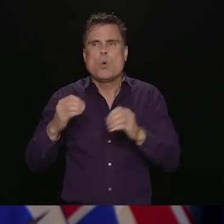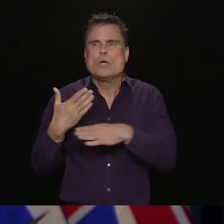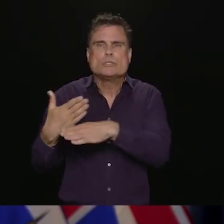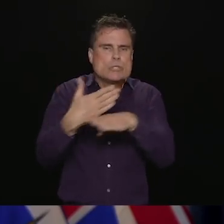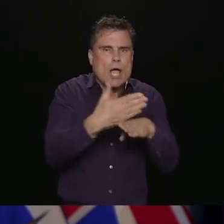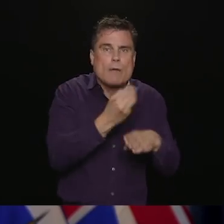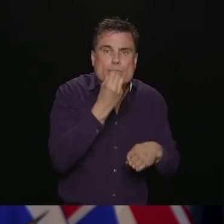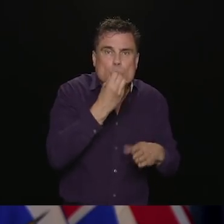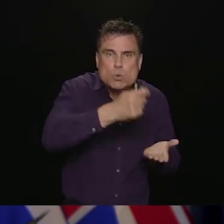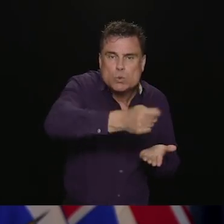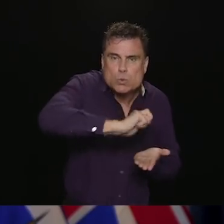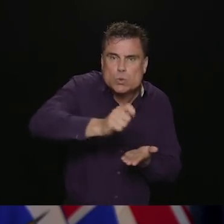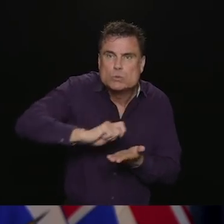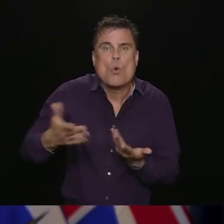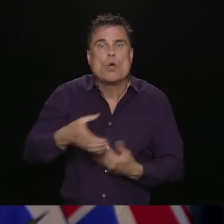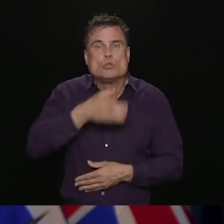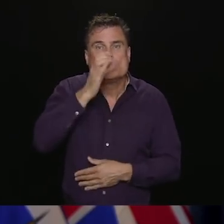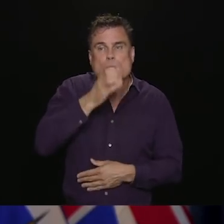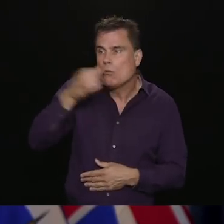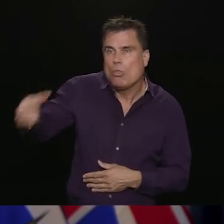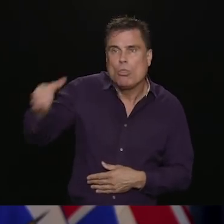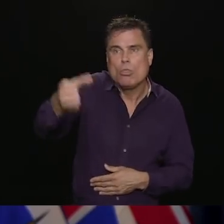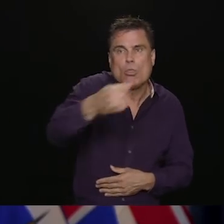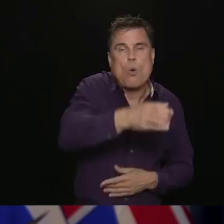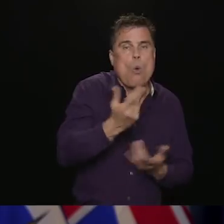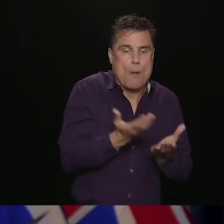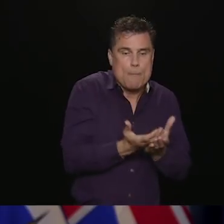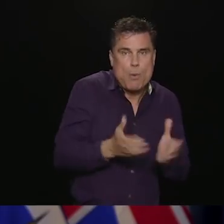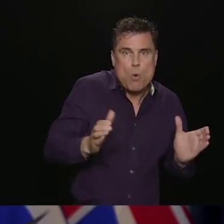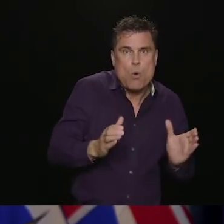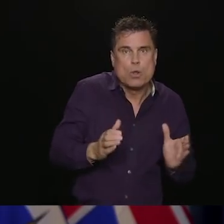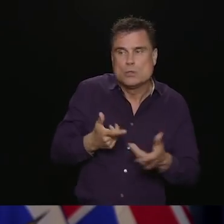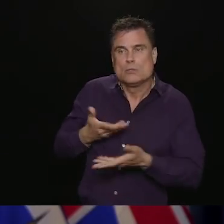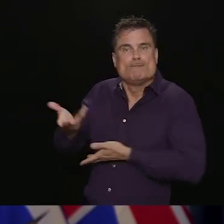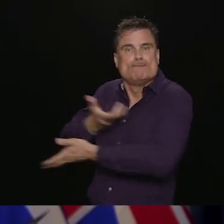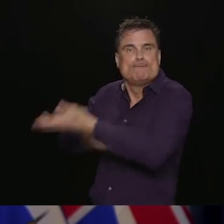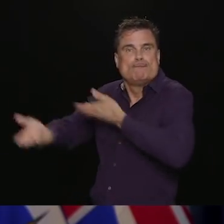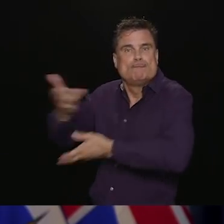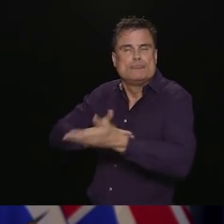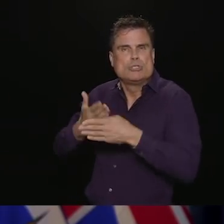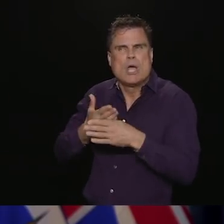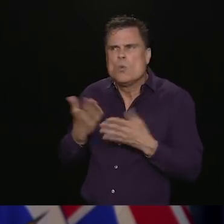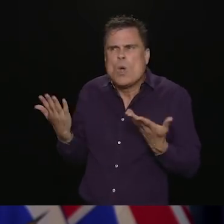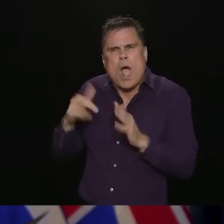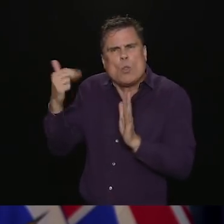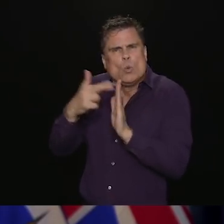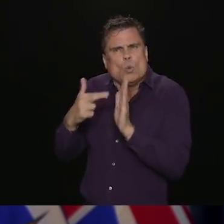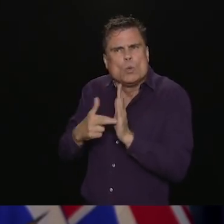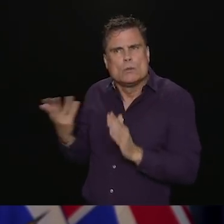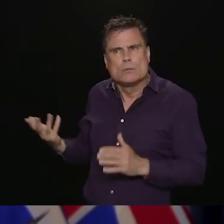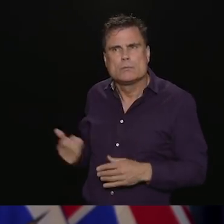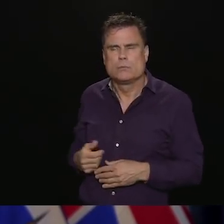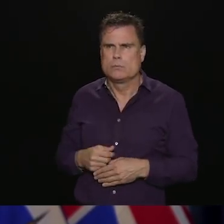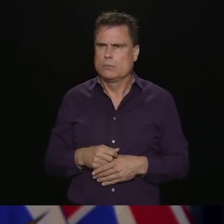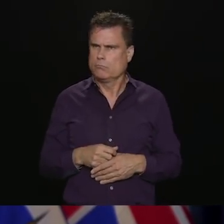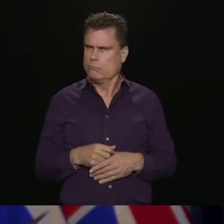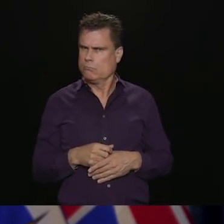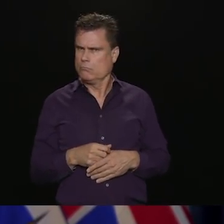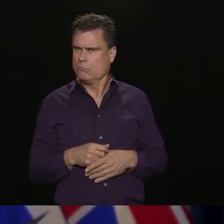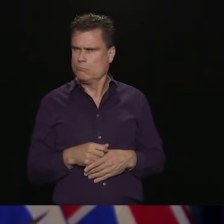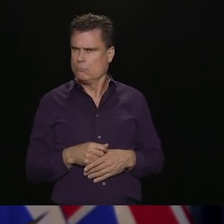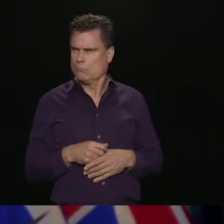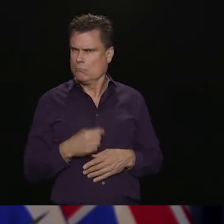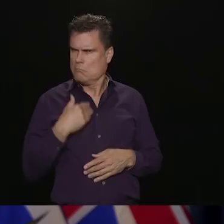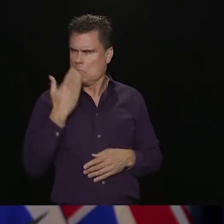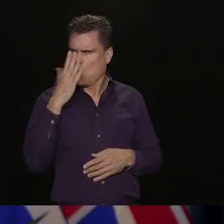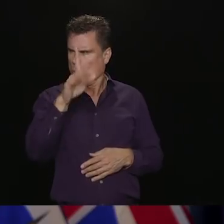the minister can respond en français, merci. Sure. I can't speak to that specific incident you're talking about or